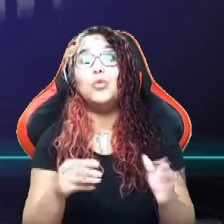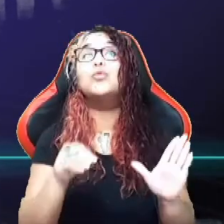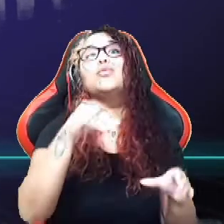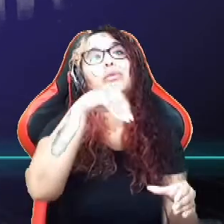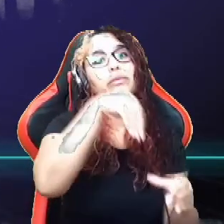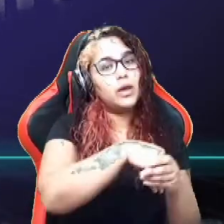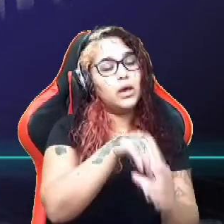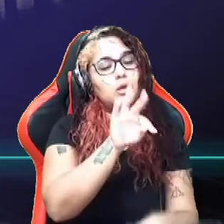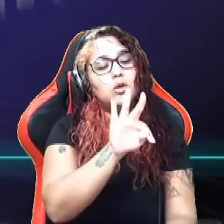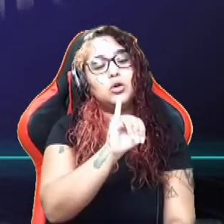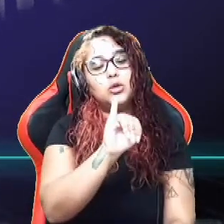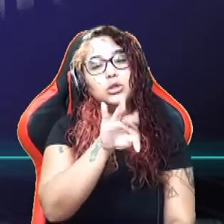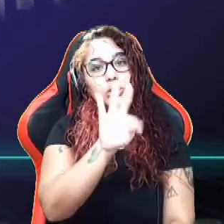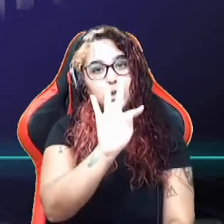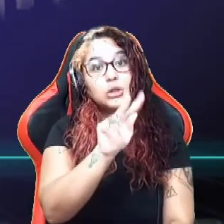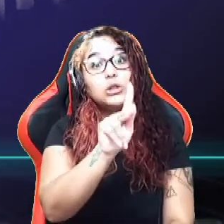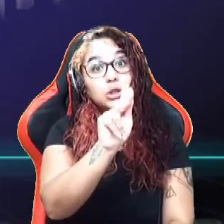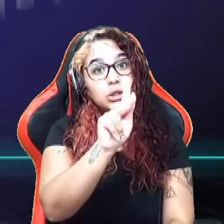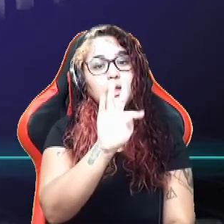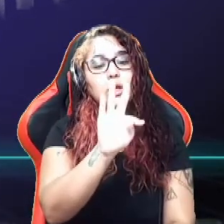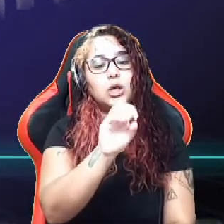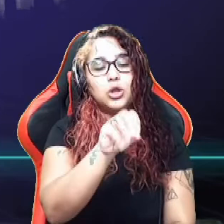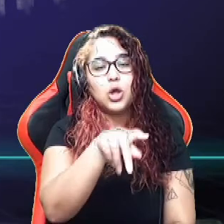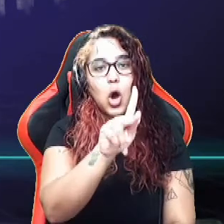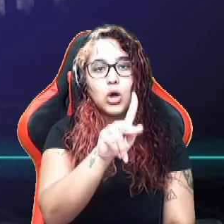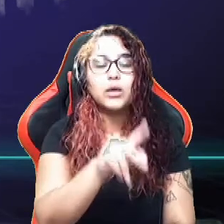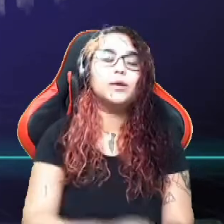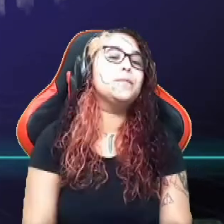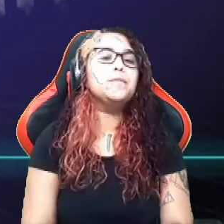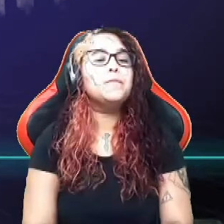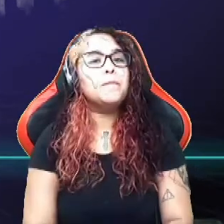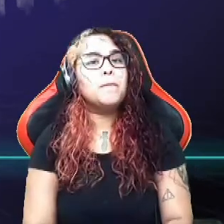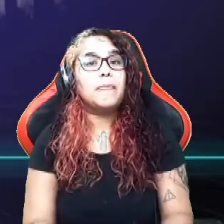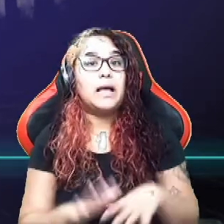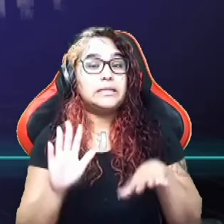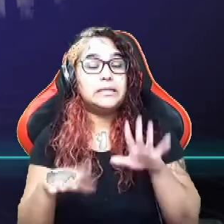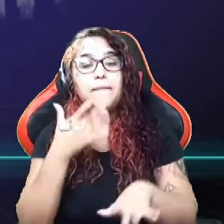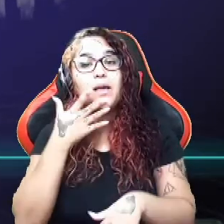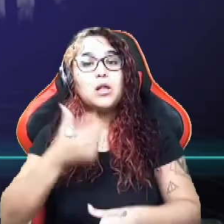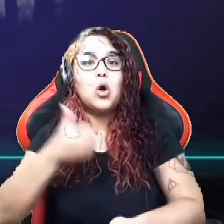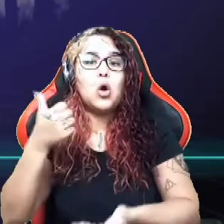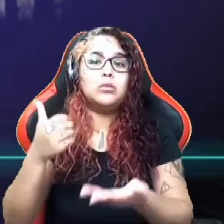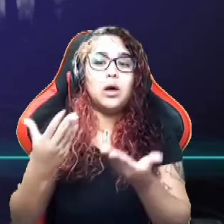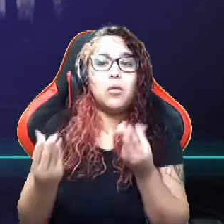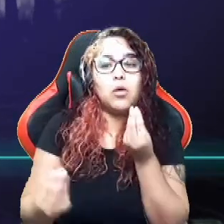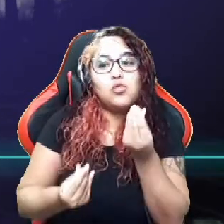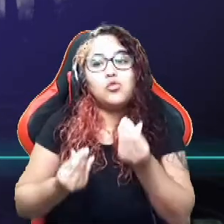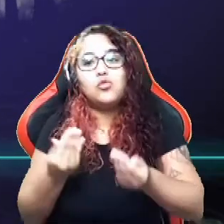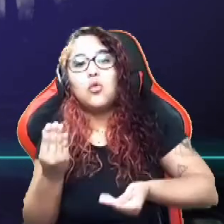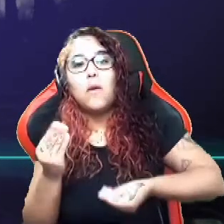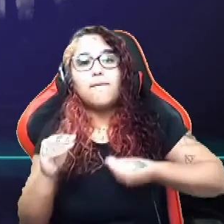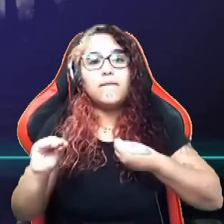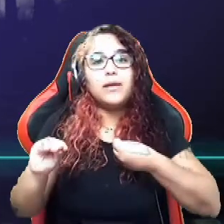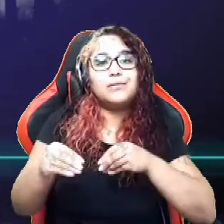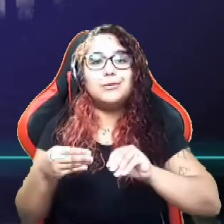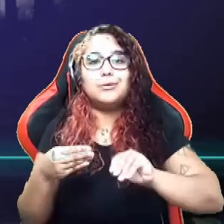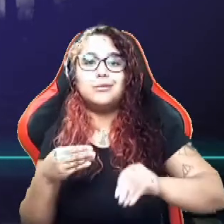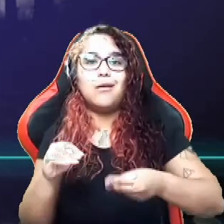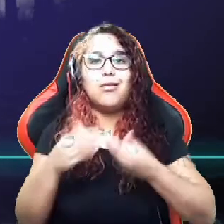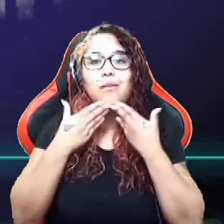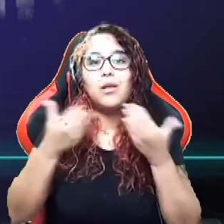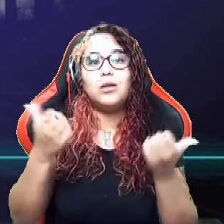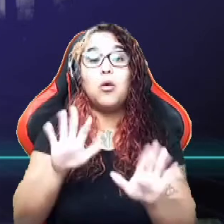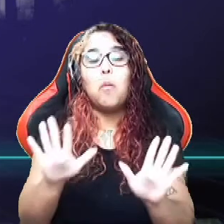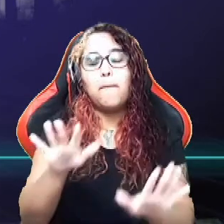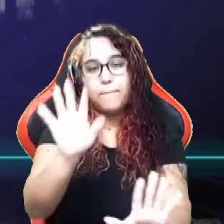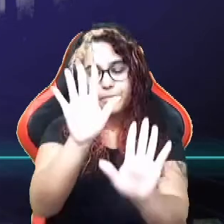minute is 1 minute too much. This video needs to be dynamic. You need to make time go by faster so people want